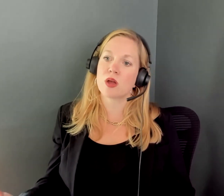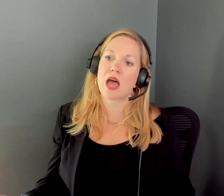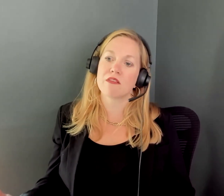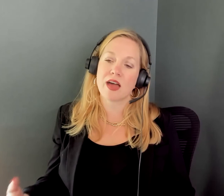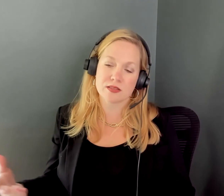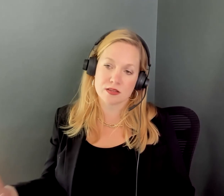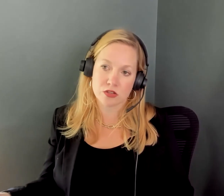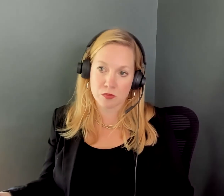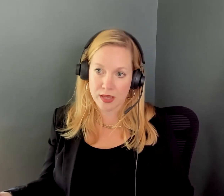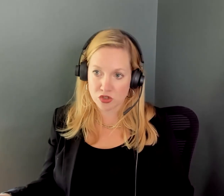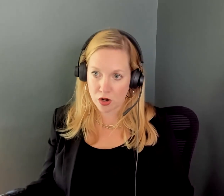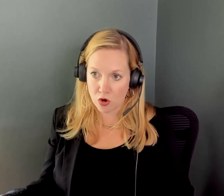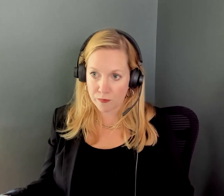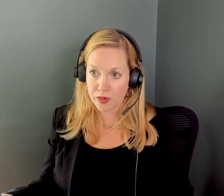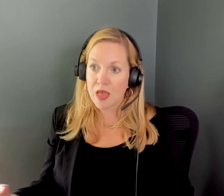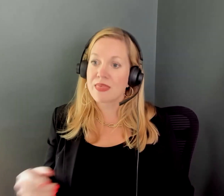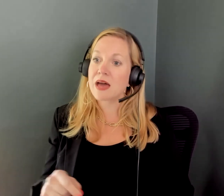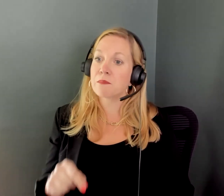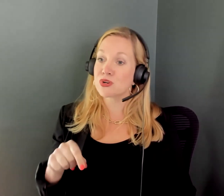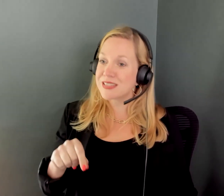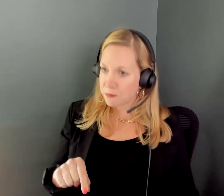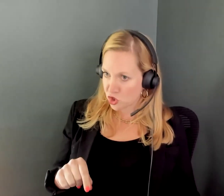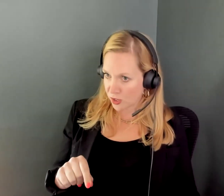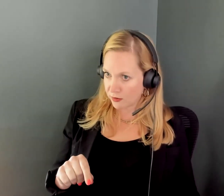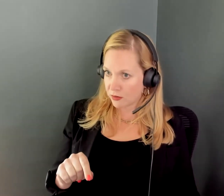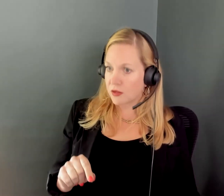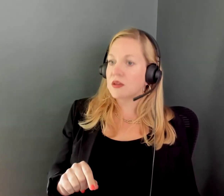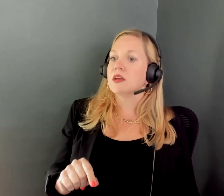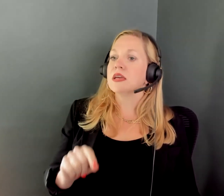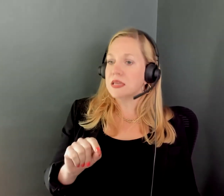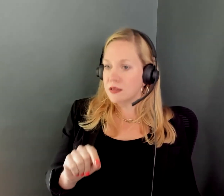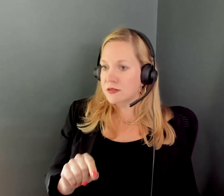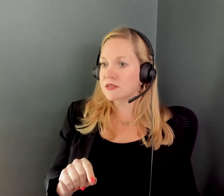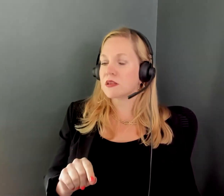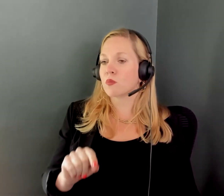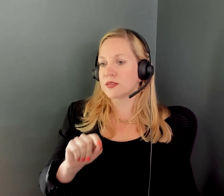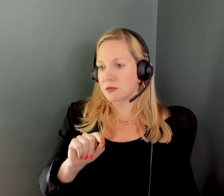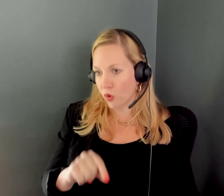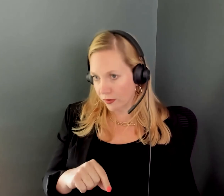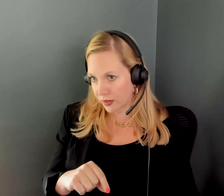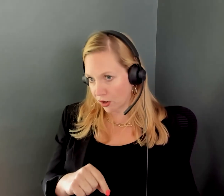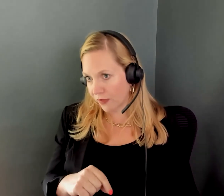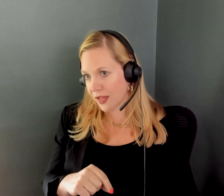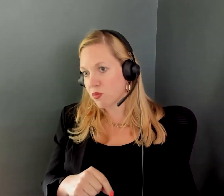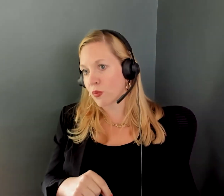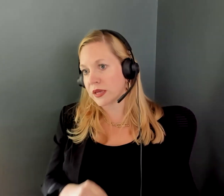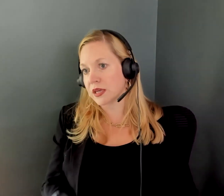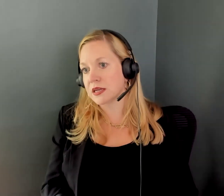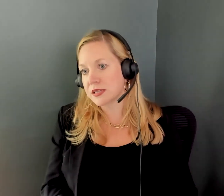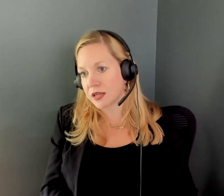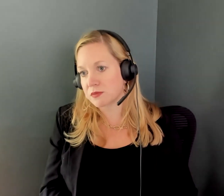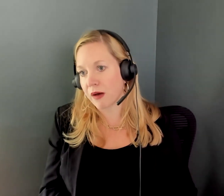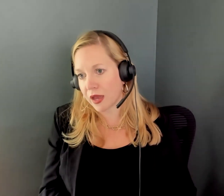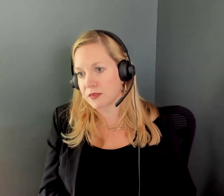that they do not have access to communication at home. That perception is what's important here. And that's what